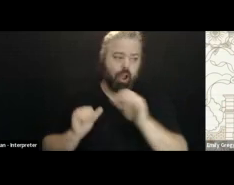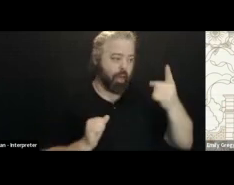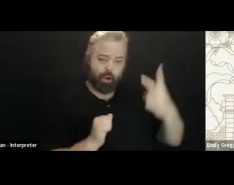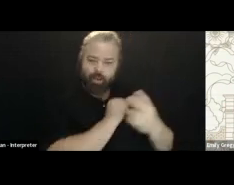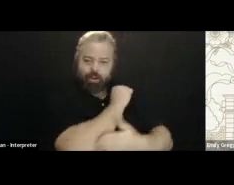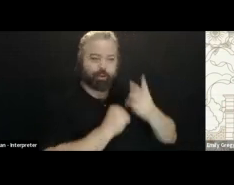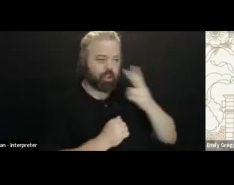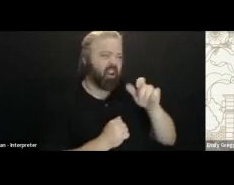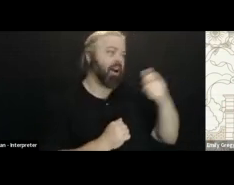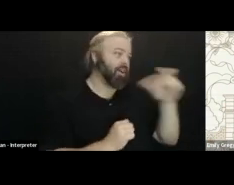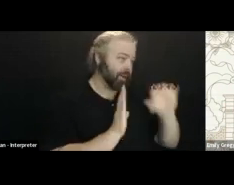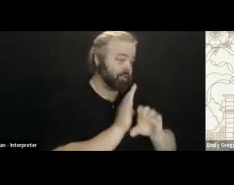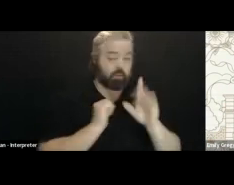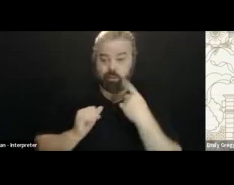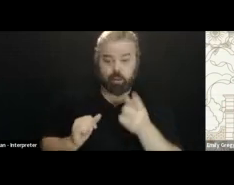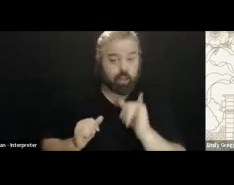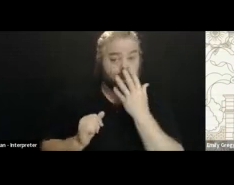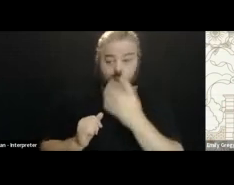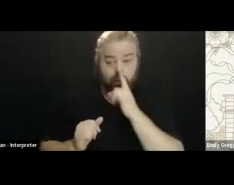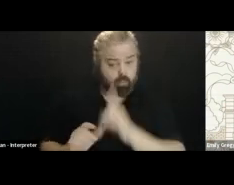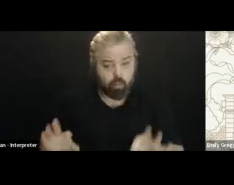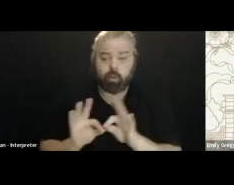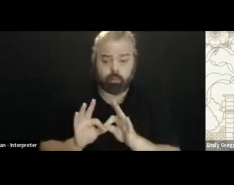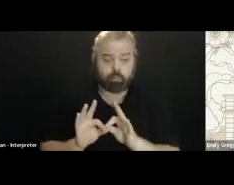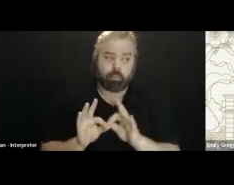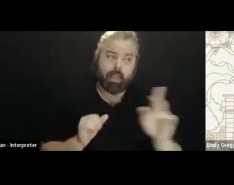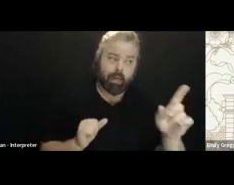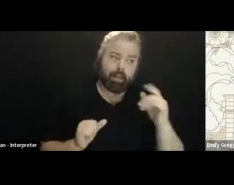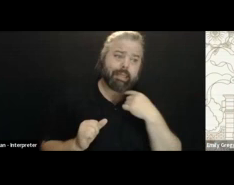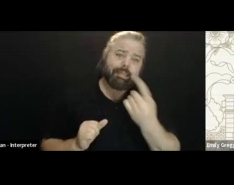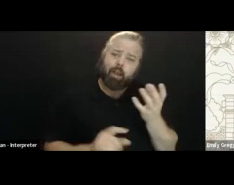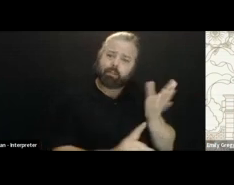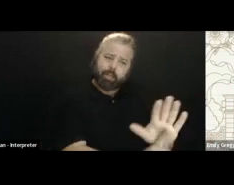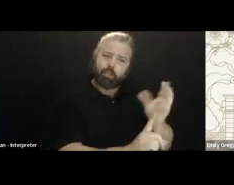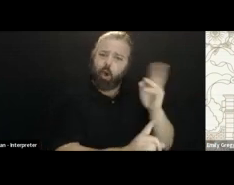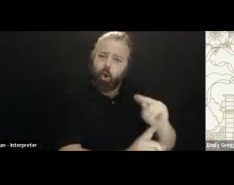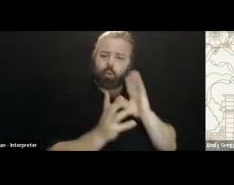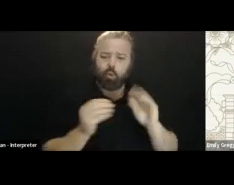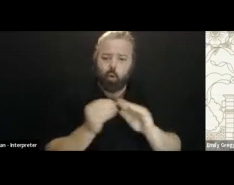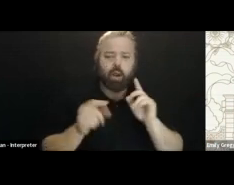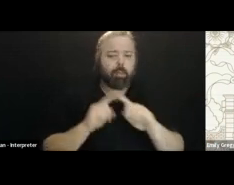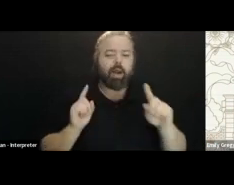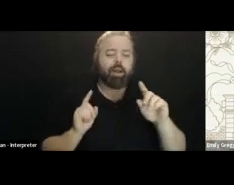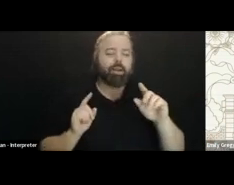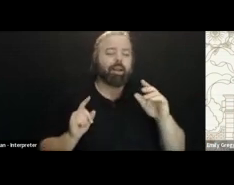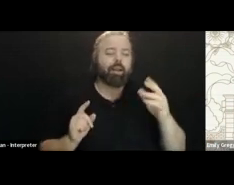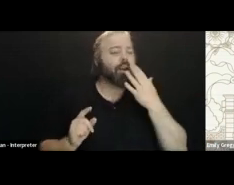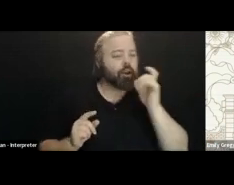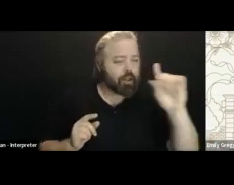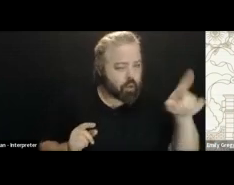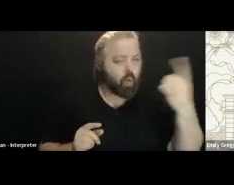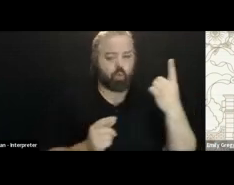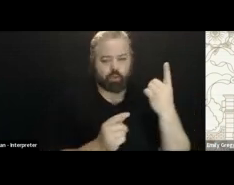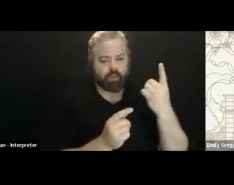is important, and it definitely has a story to be told, but maybe don't make that the whole story. I would not